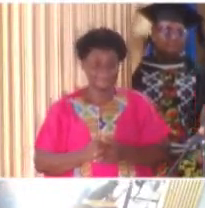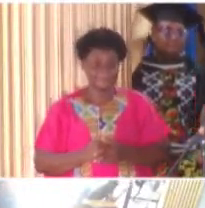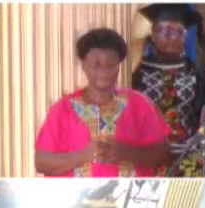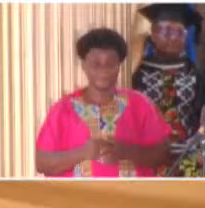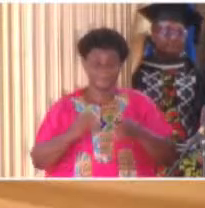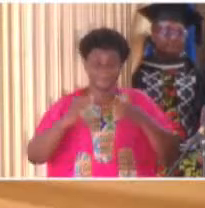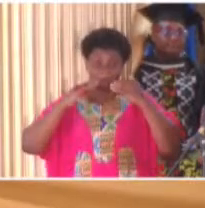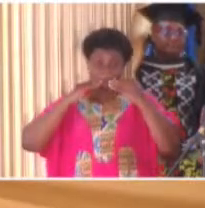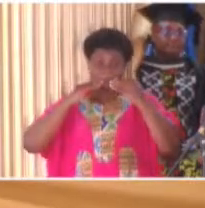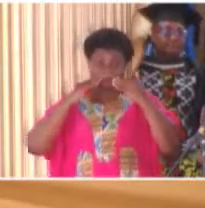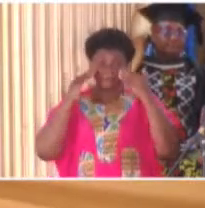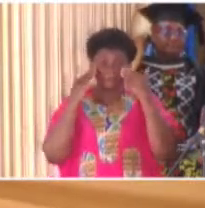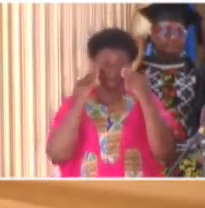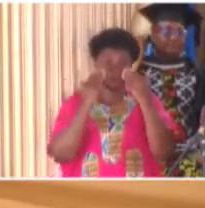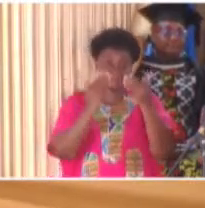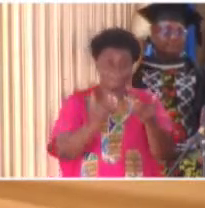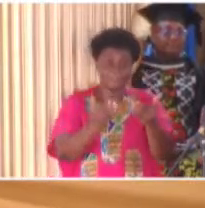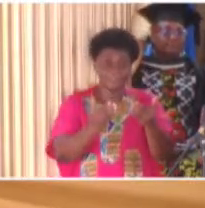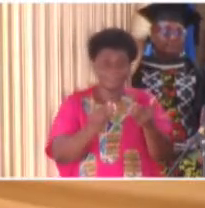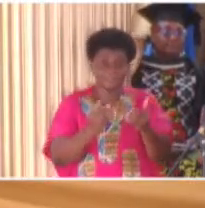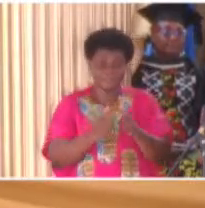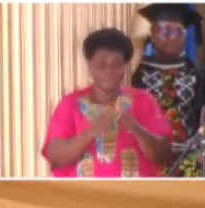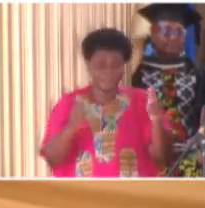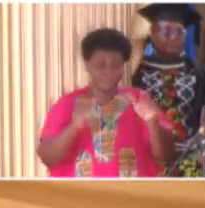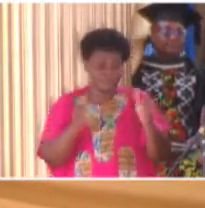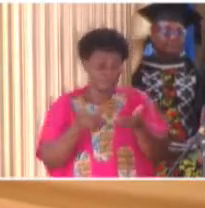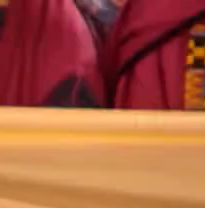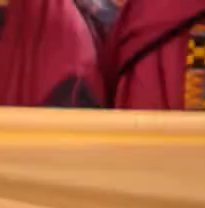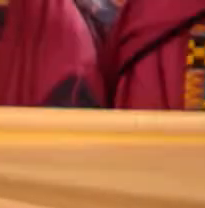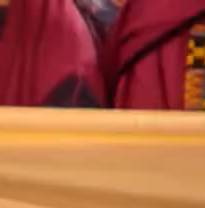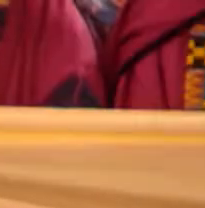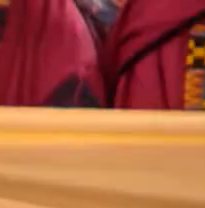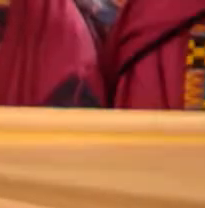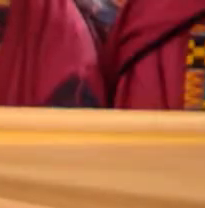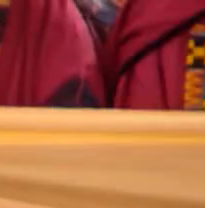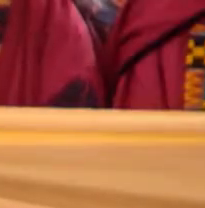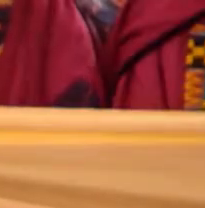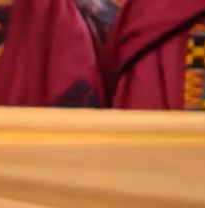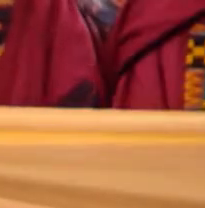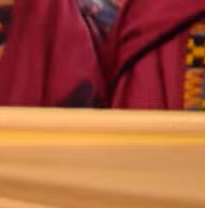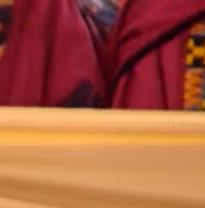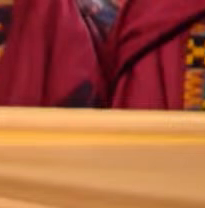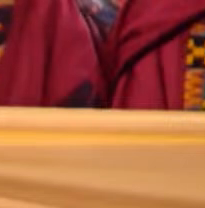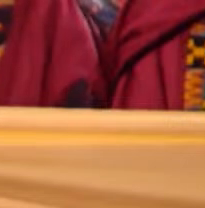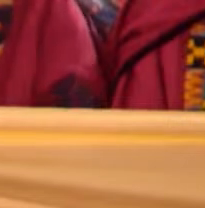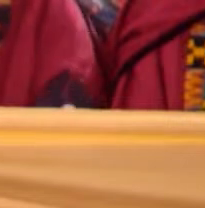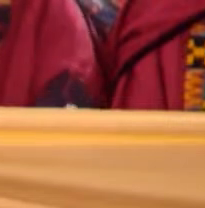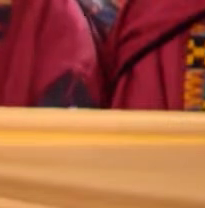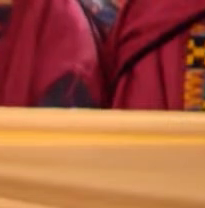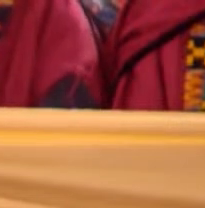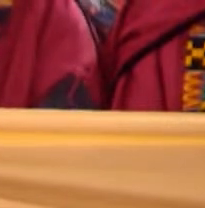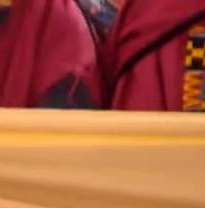Thank you very much for that great introduction, Registrar Mavis.